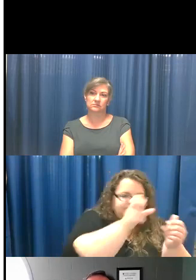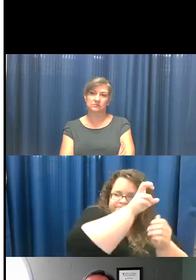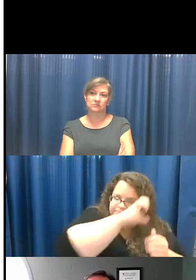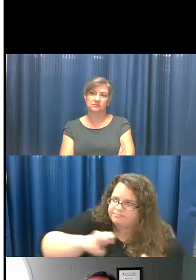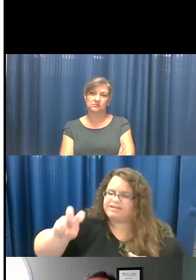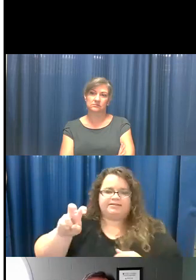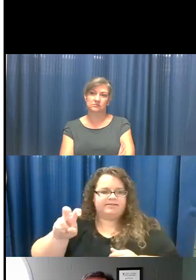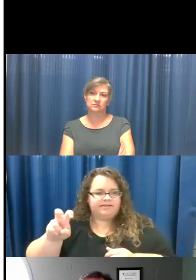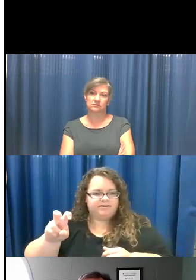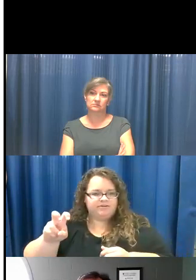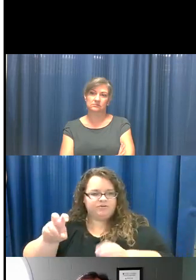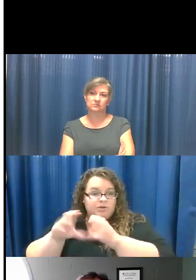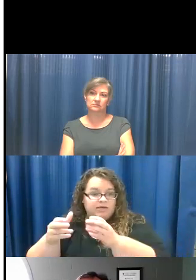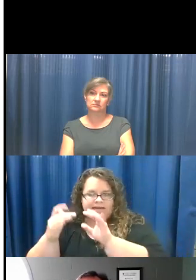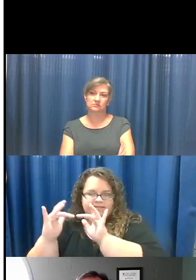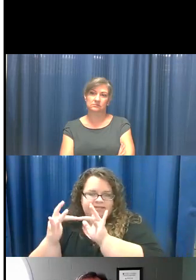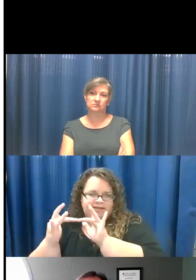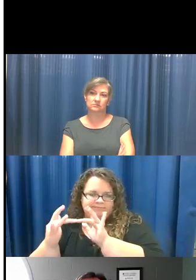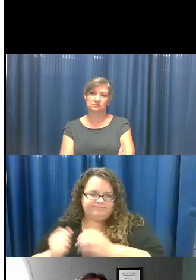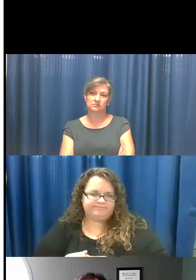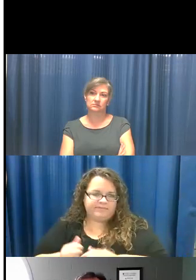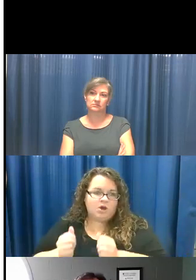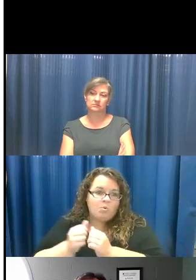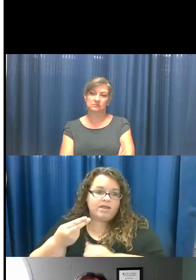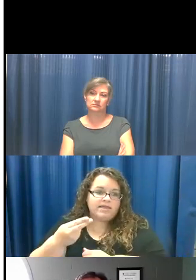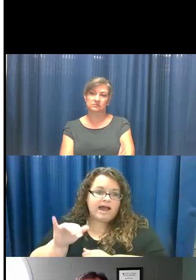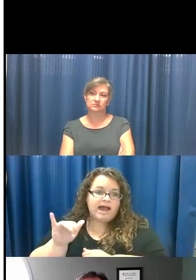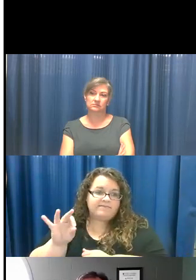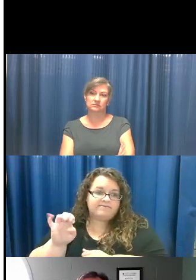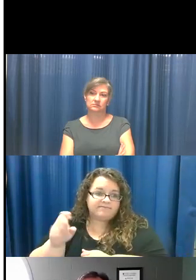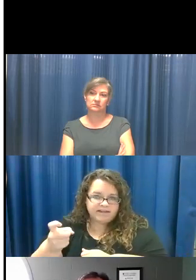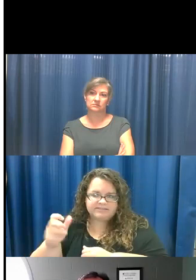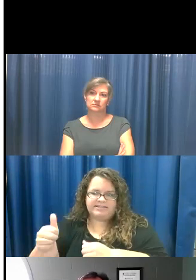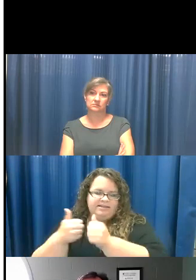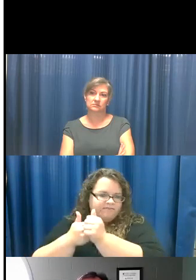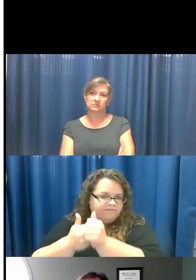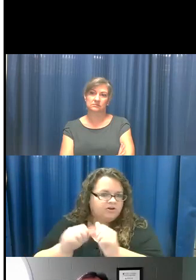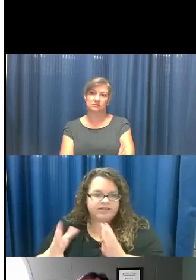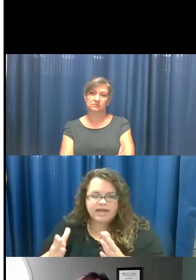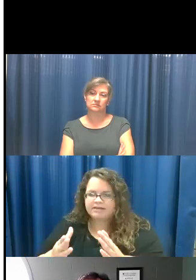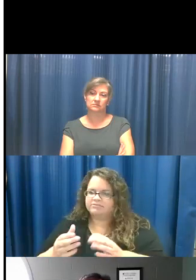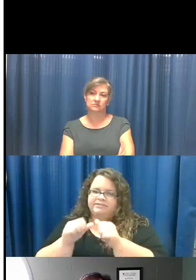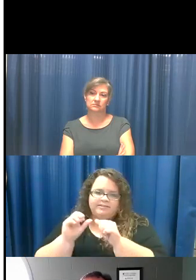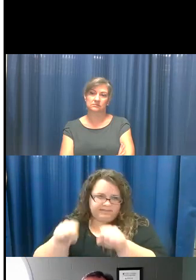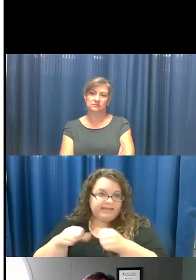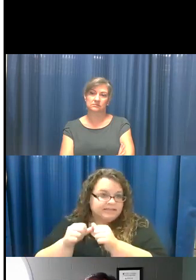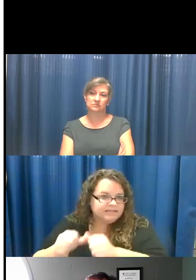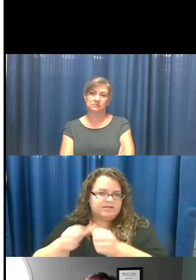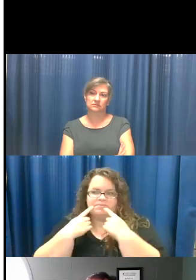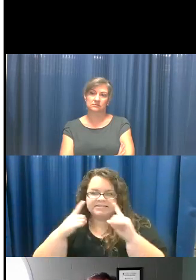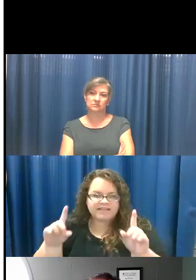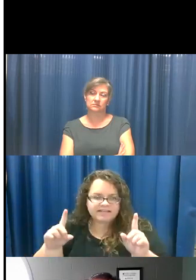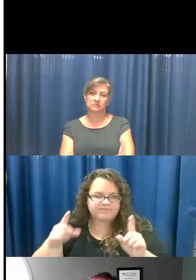online in a HighFlex classroom. And they can stay current with the class, and they can continue to be successful in the class.